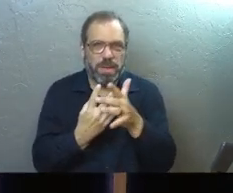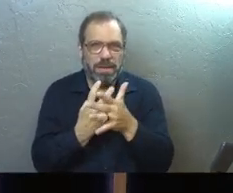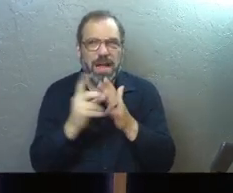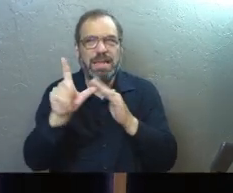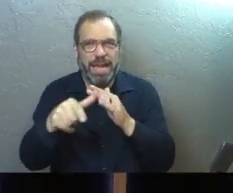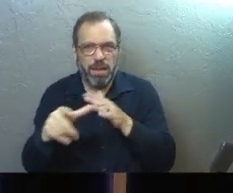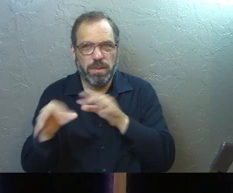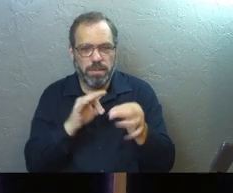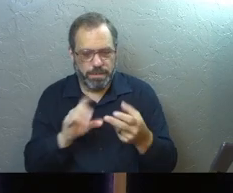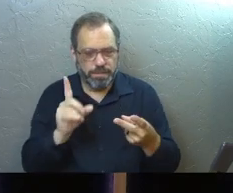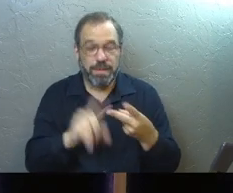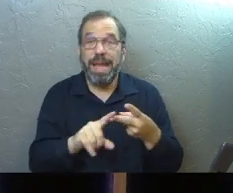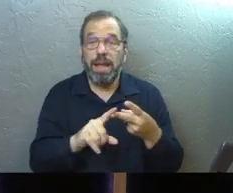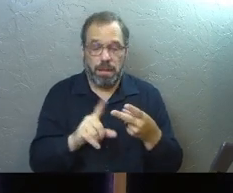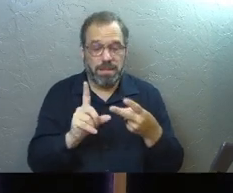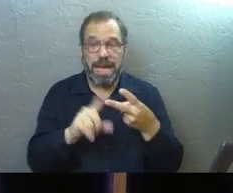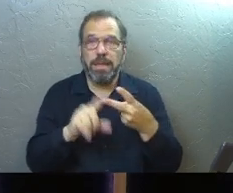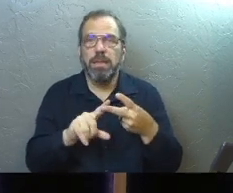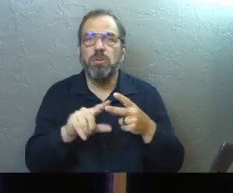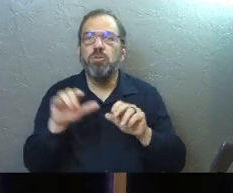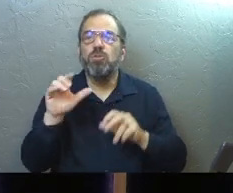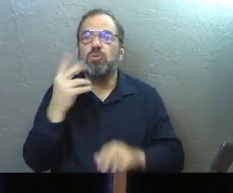bit more later. Next, you doubt God.